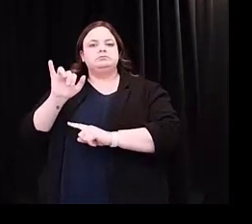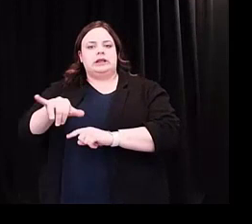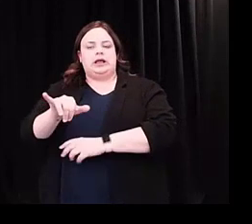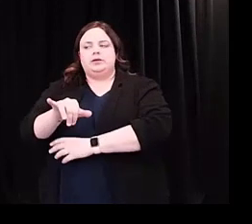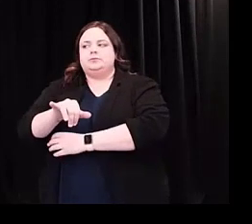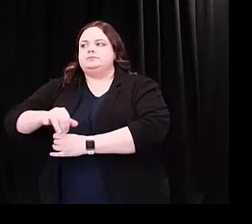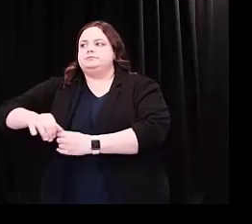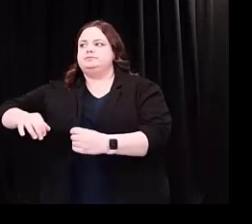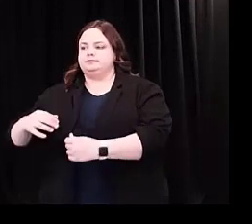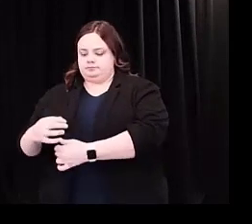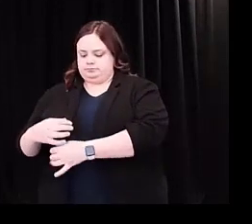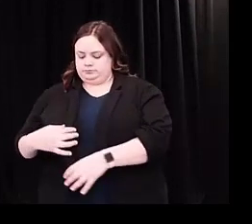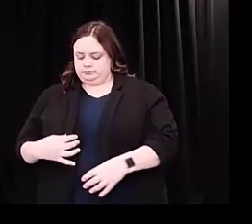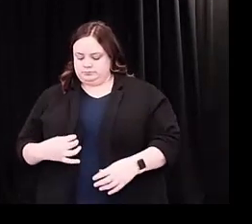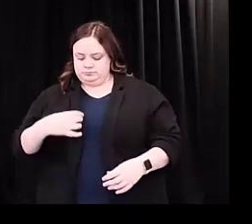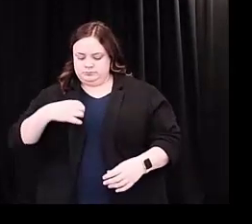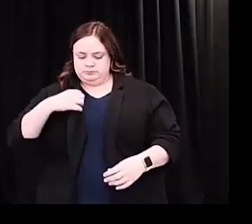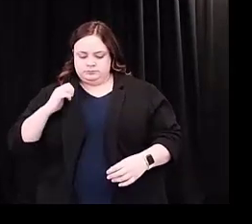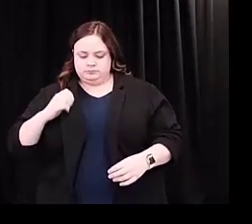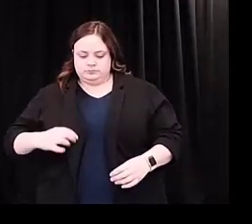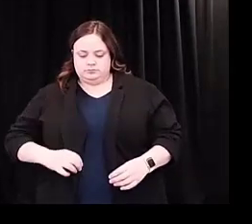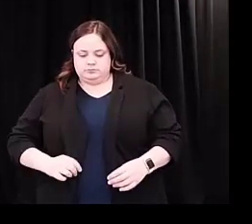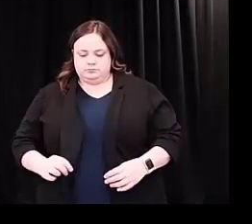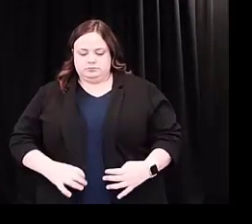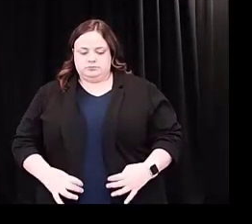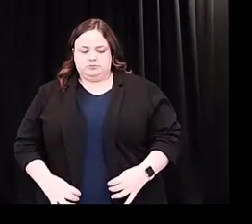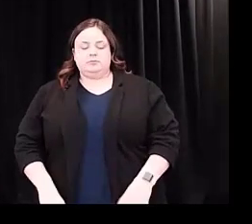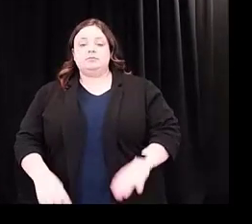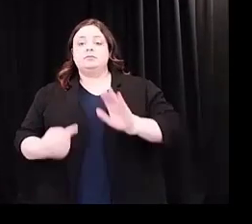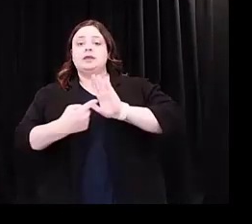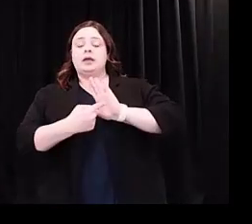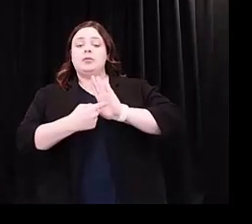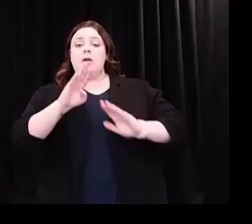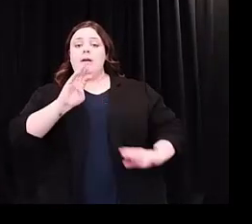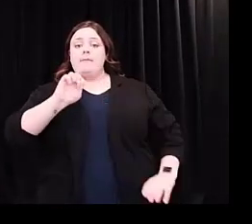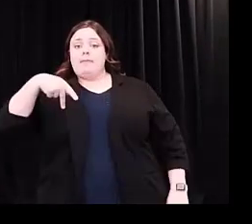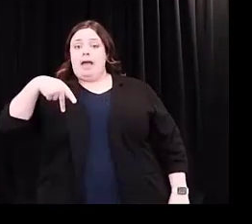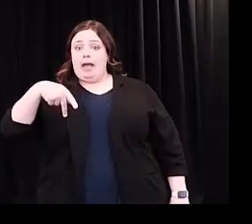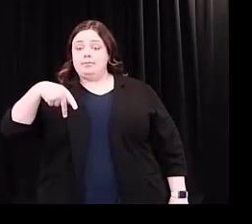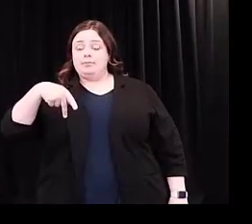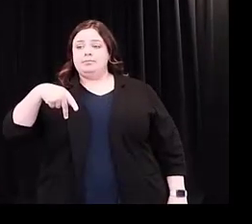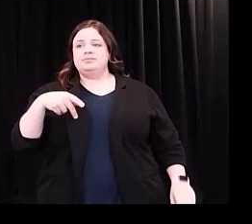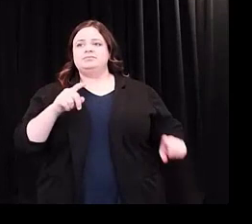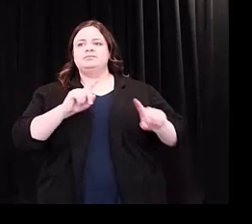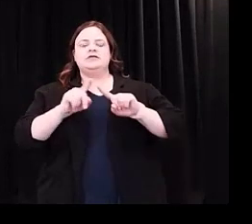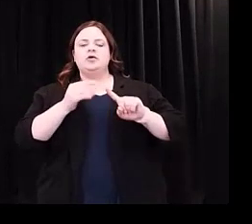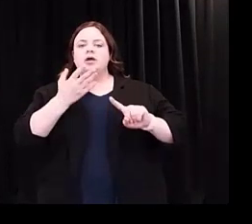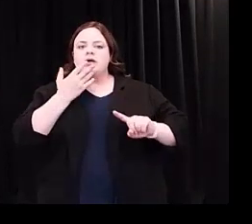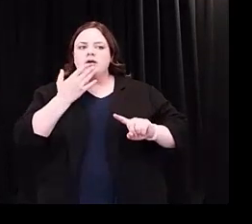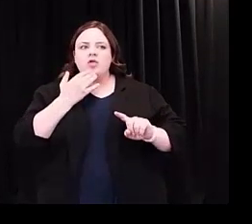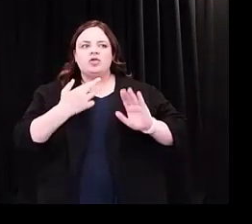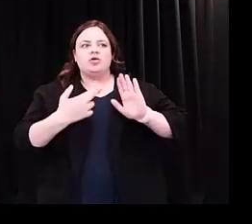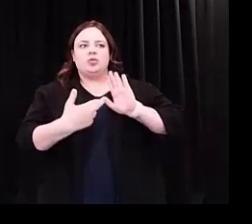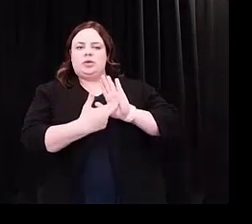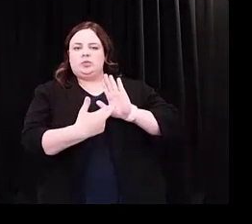we, for example, maps that have levels of color that